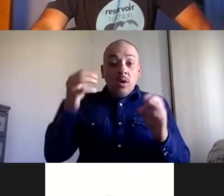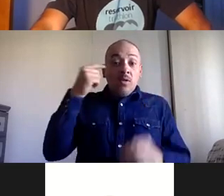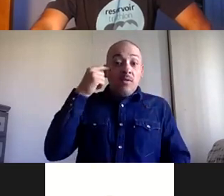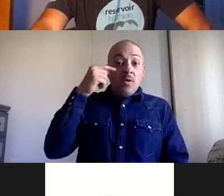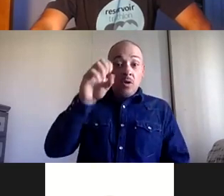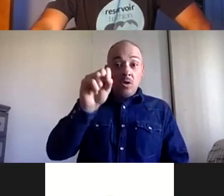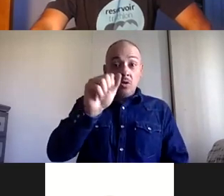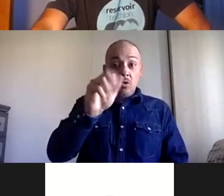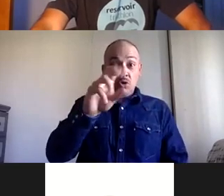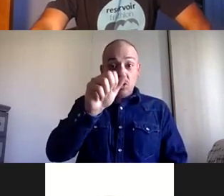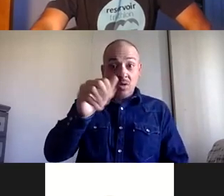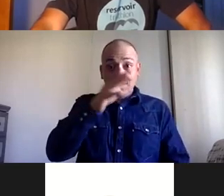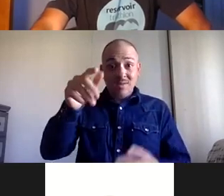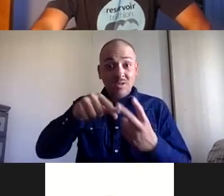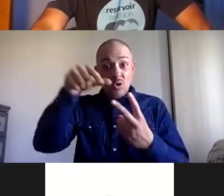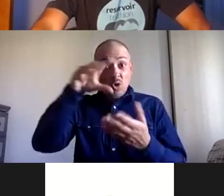are pretty similar.